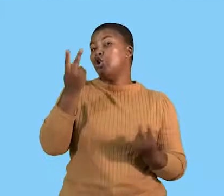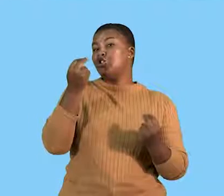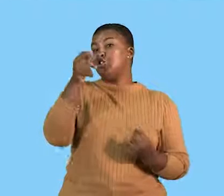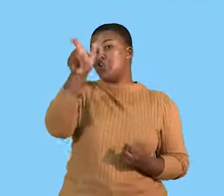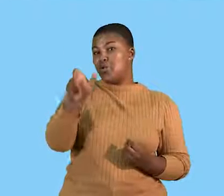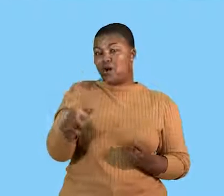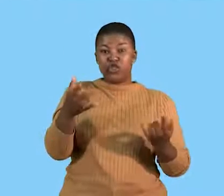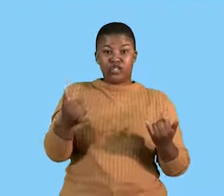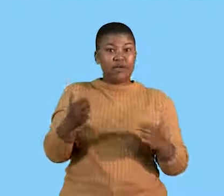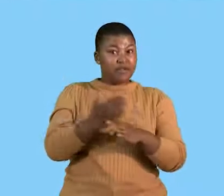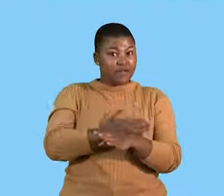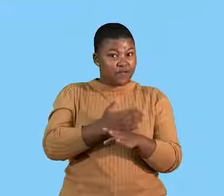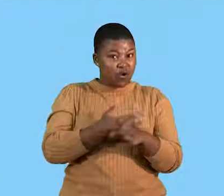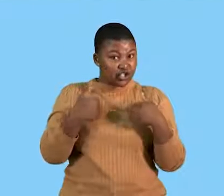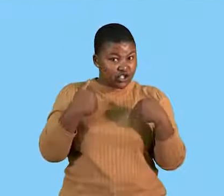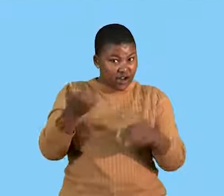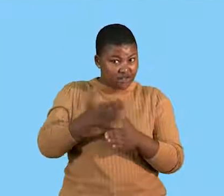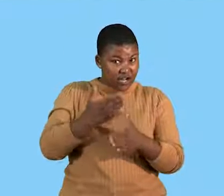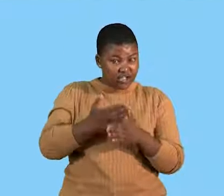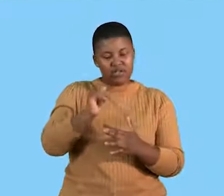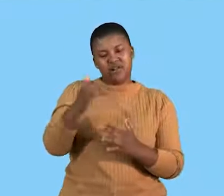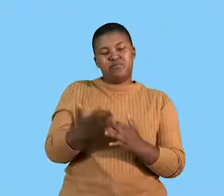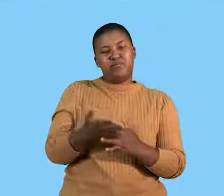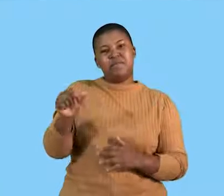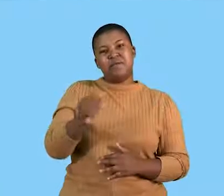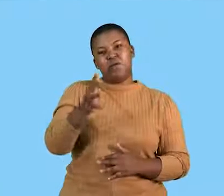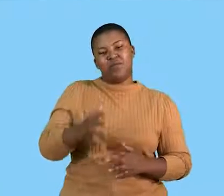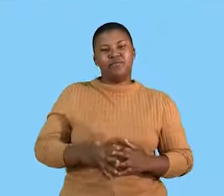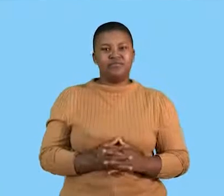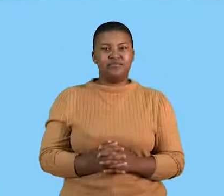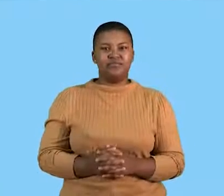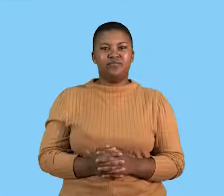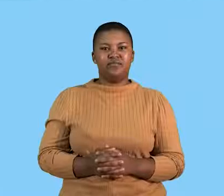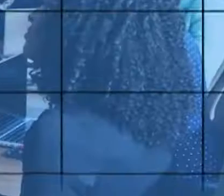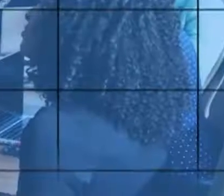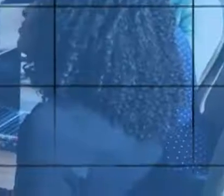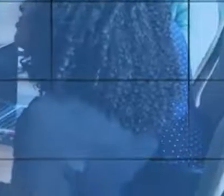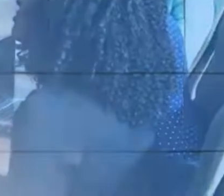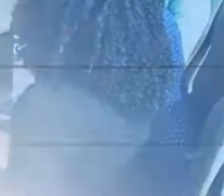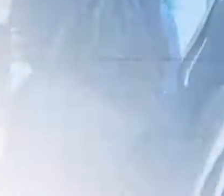is our new words for today. Before we start with the functions, let's take a little ad break.